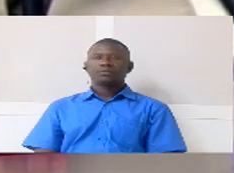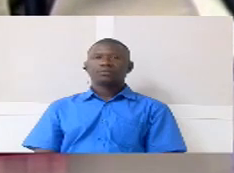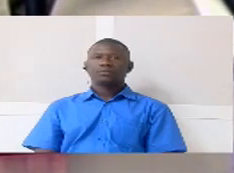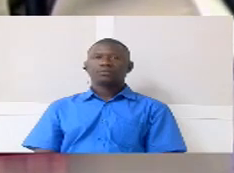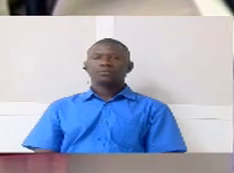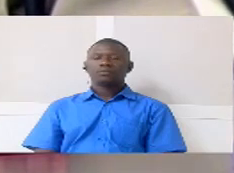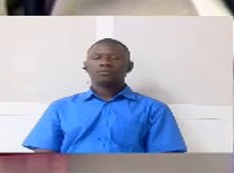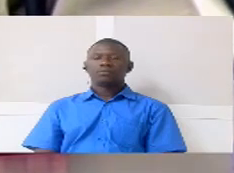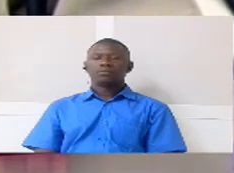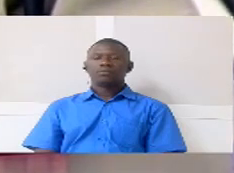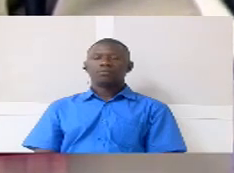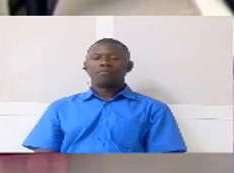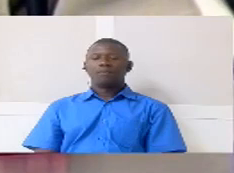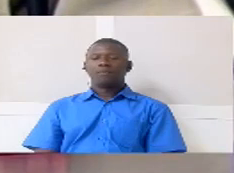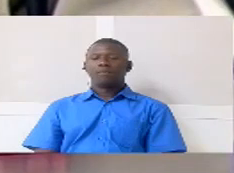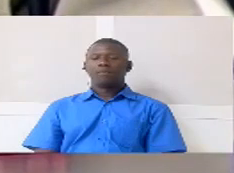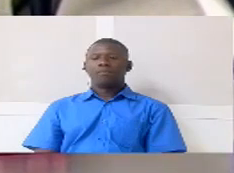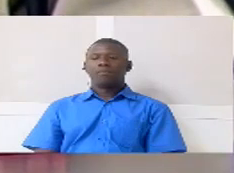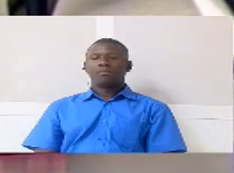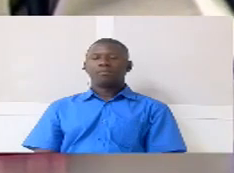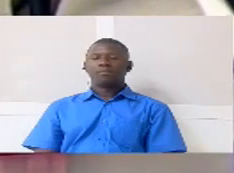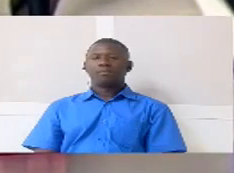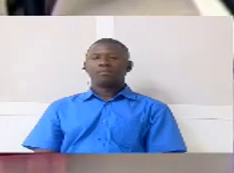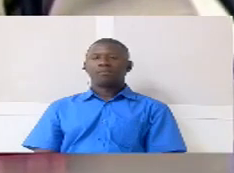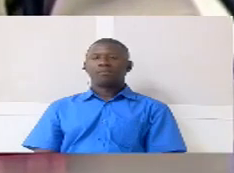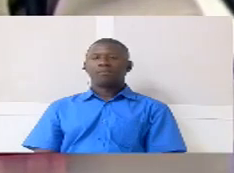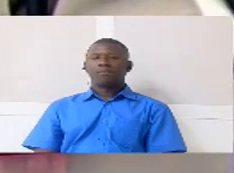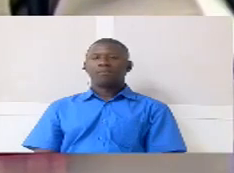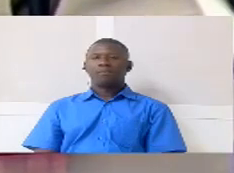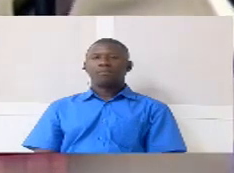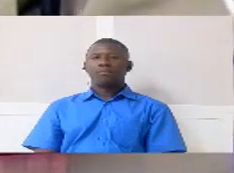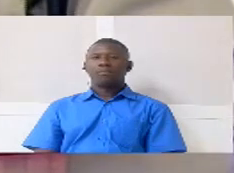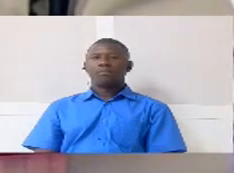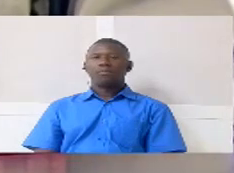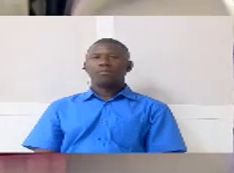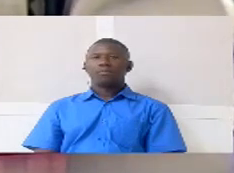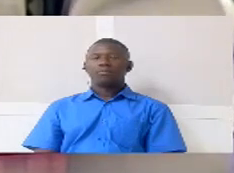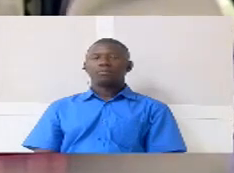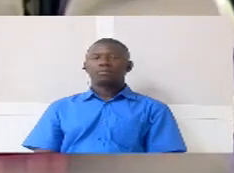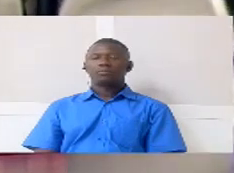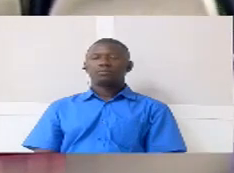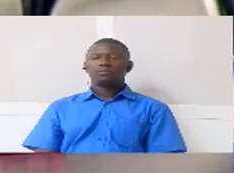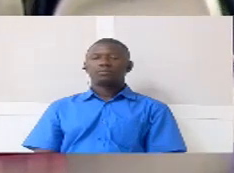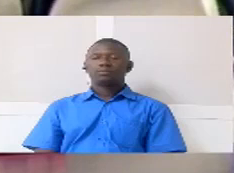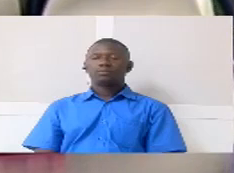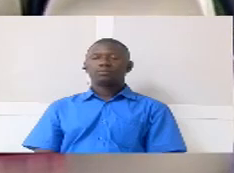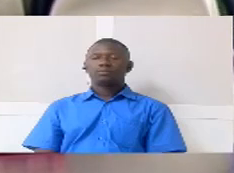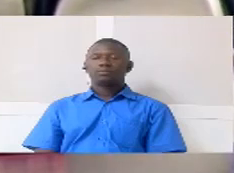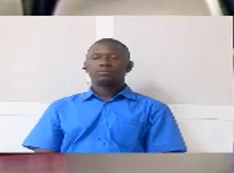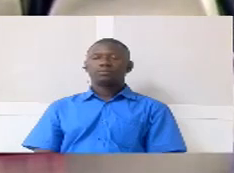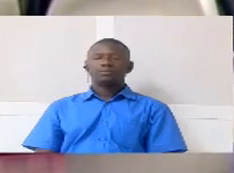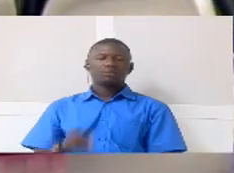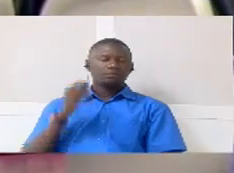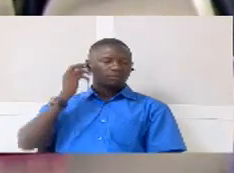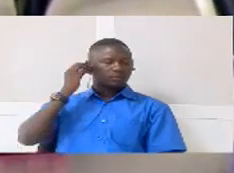investigator do nata ni jenu ka kaiti lengi ni ka ni jenu baro kaiti wa jeng puruka ya koliata ya je abe record ni buko